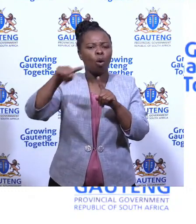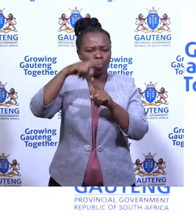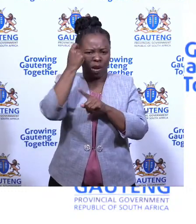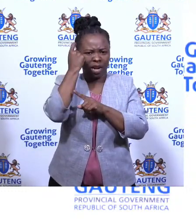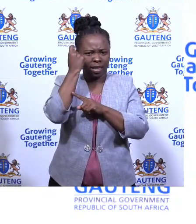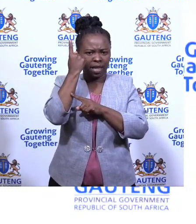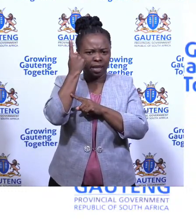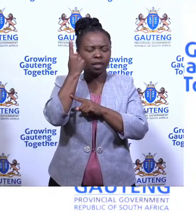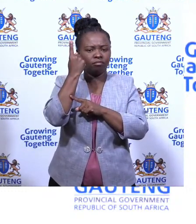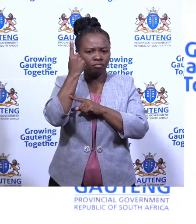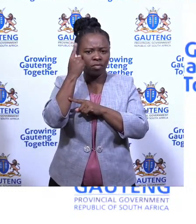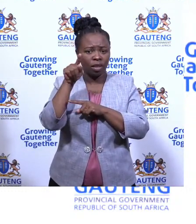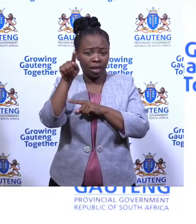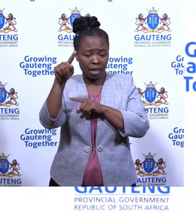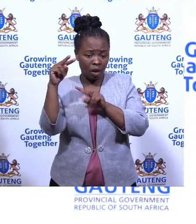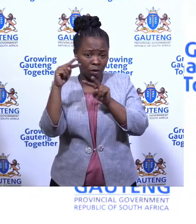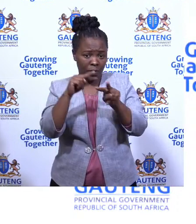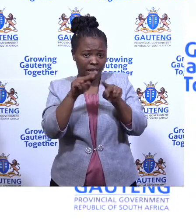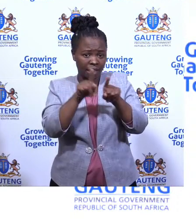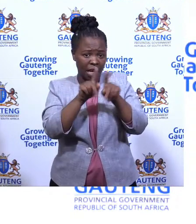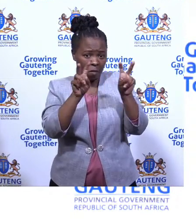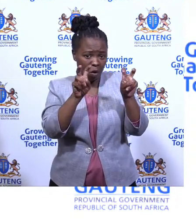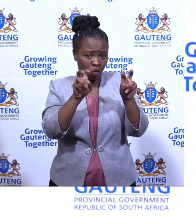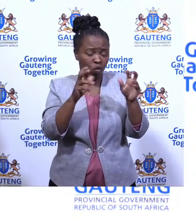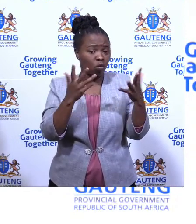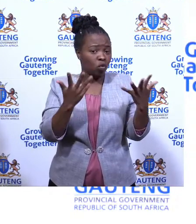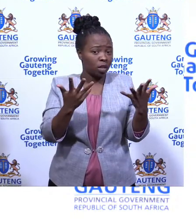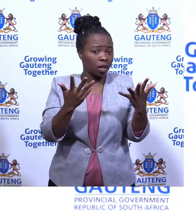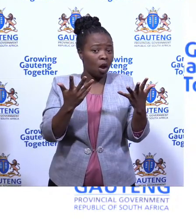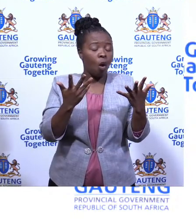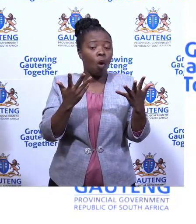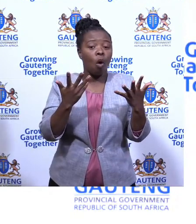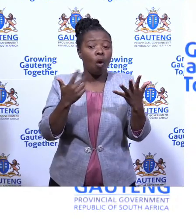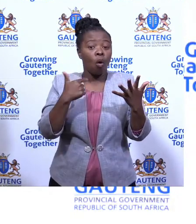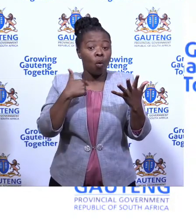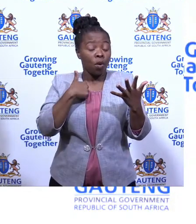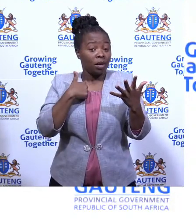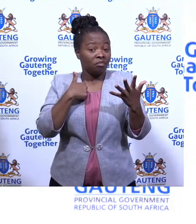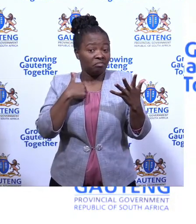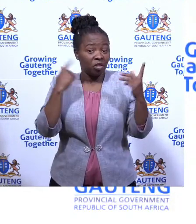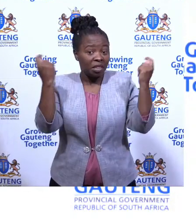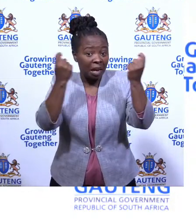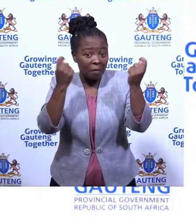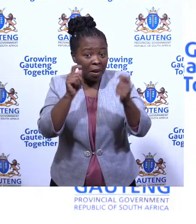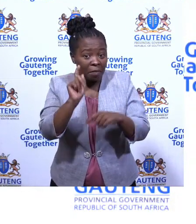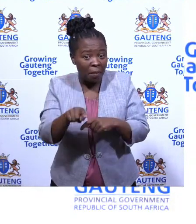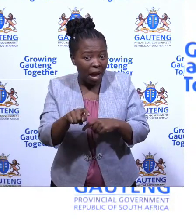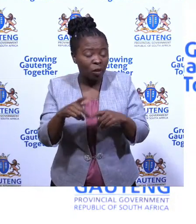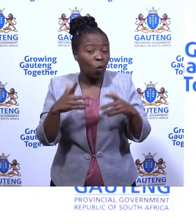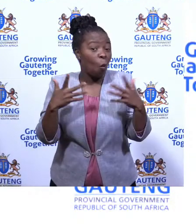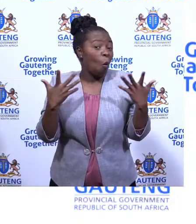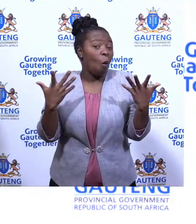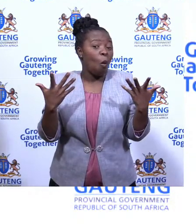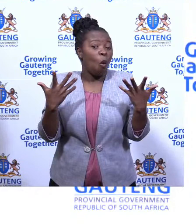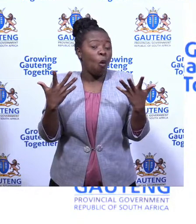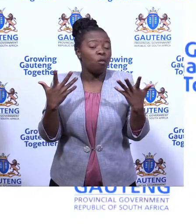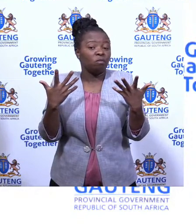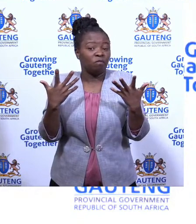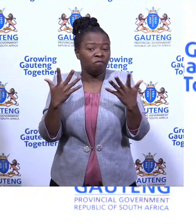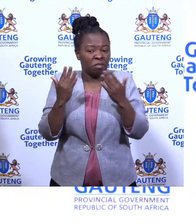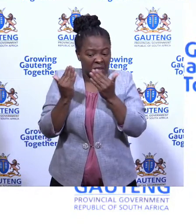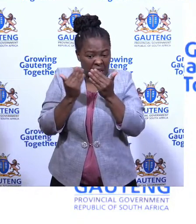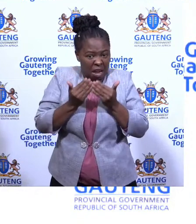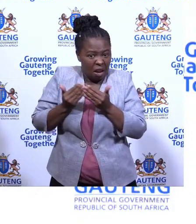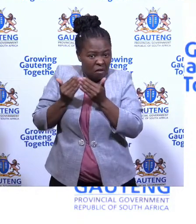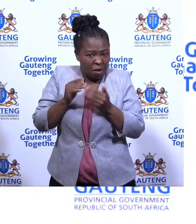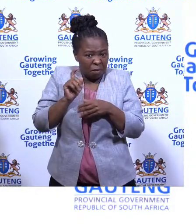observing the same issues? Should we be celebrating, or should we be cautious,